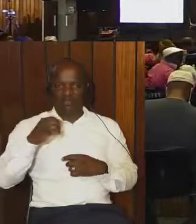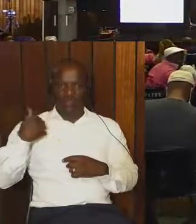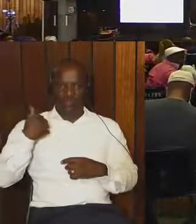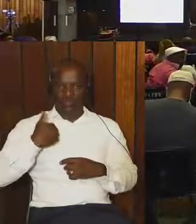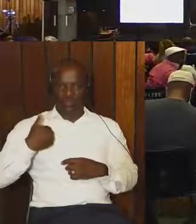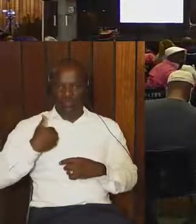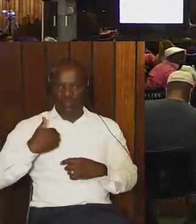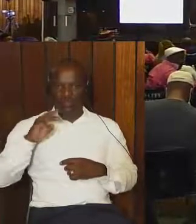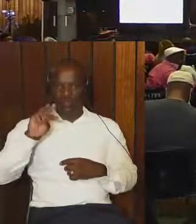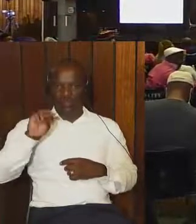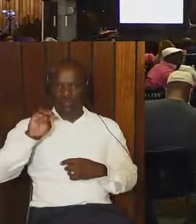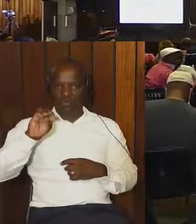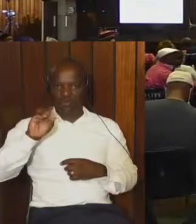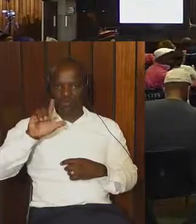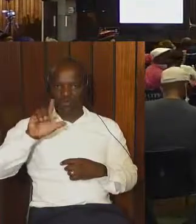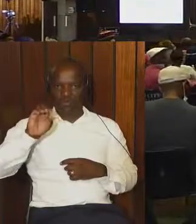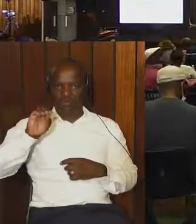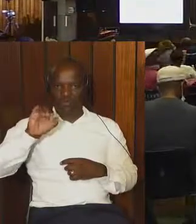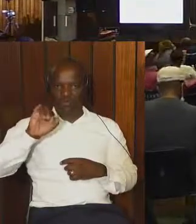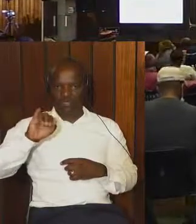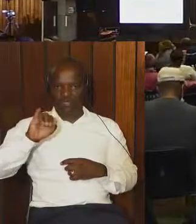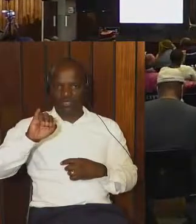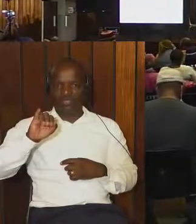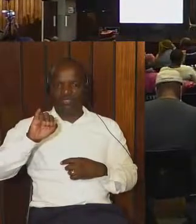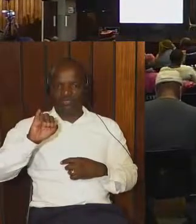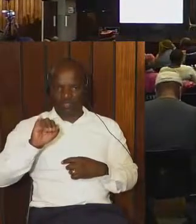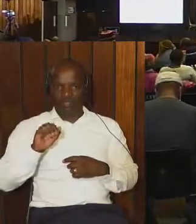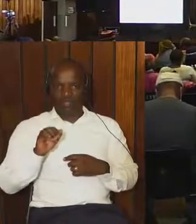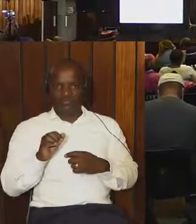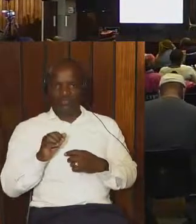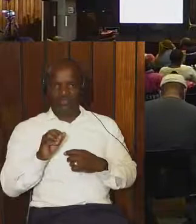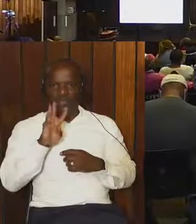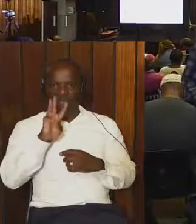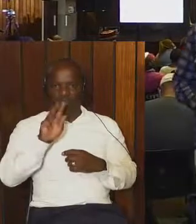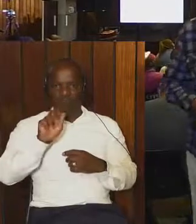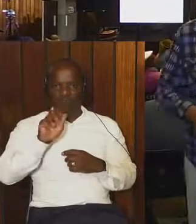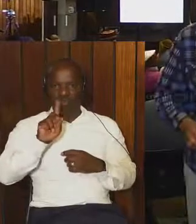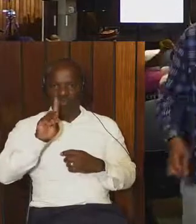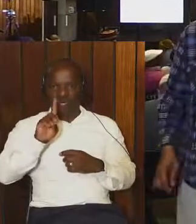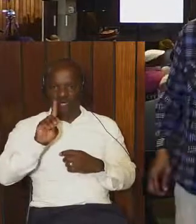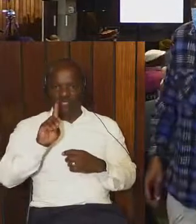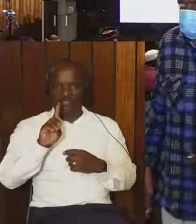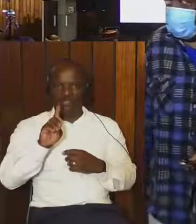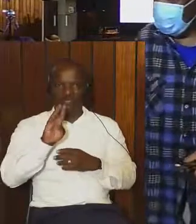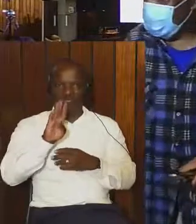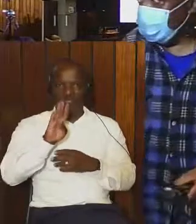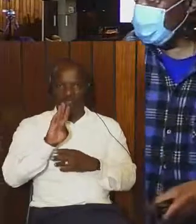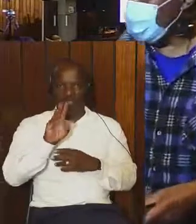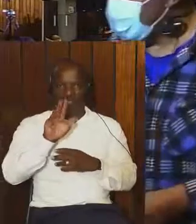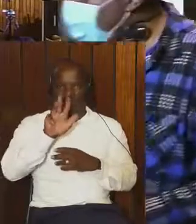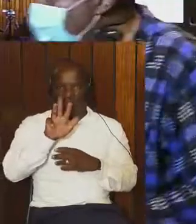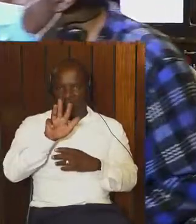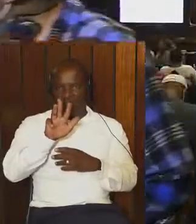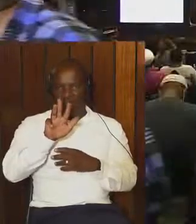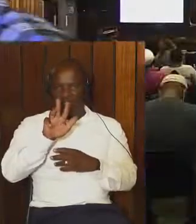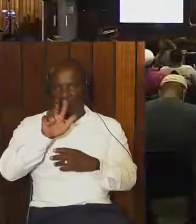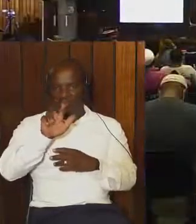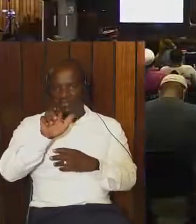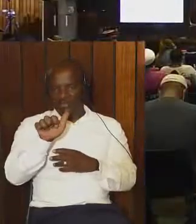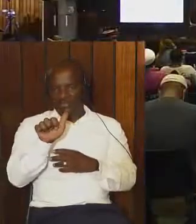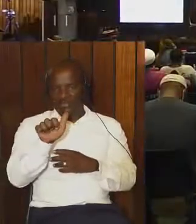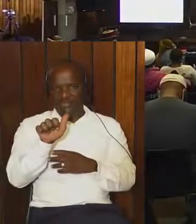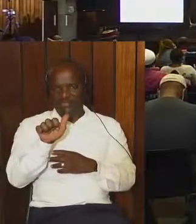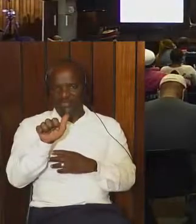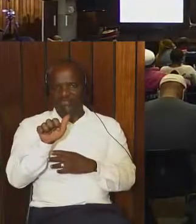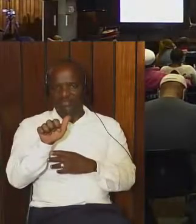Ha ke sa tla ya hole haholo ke tla kopa portfolio committee e kenele haholo kwa Ward 96. Ditsela